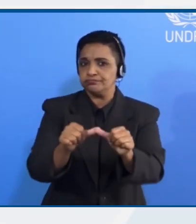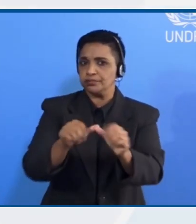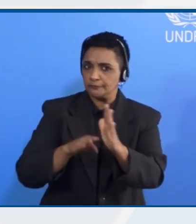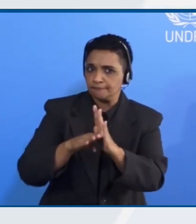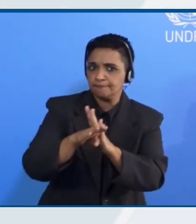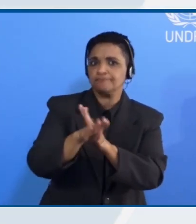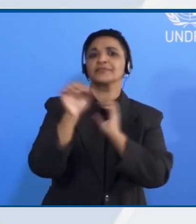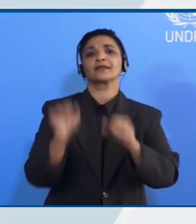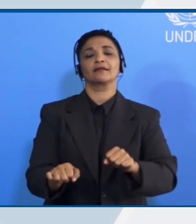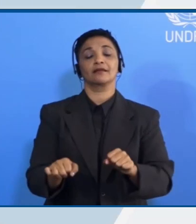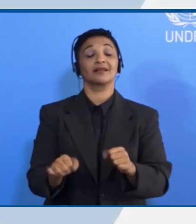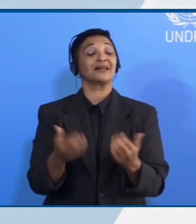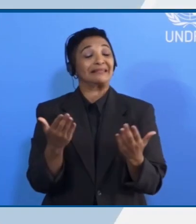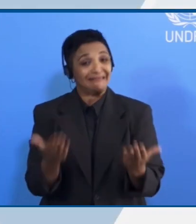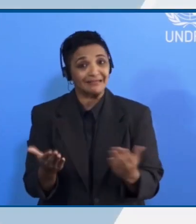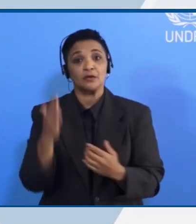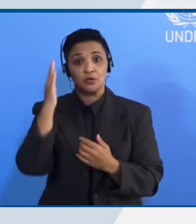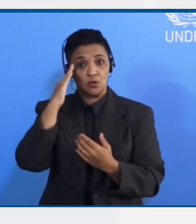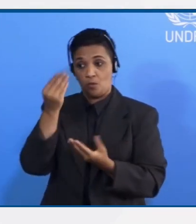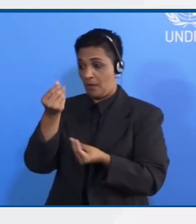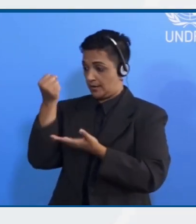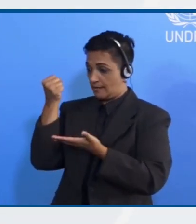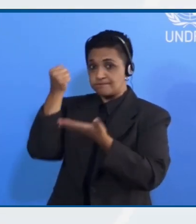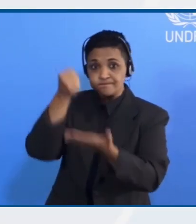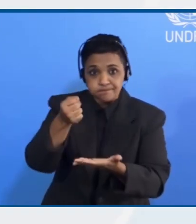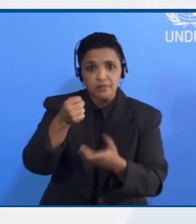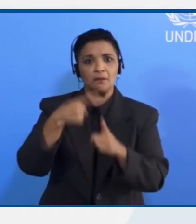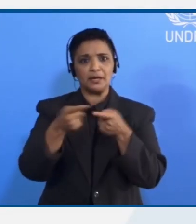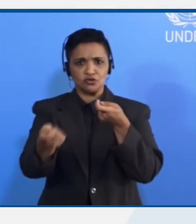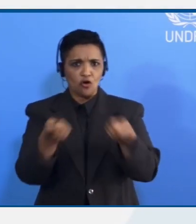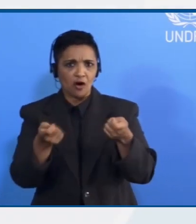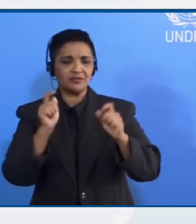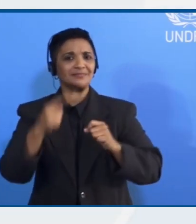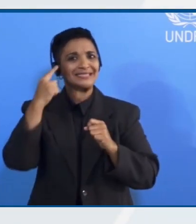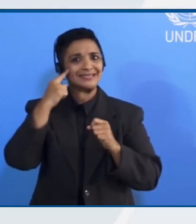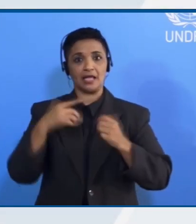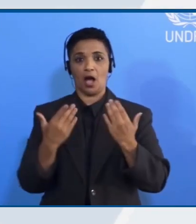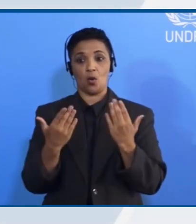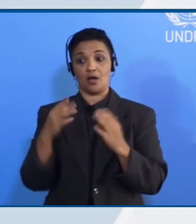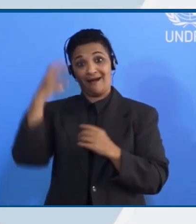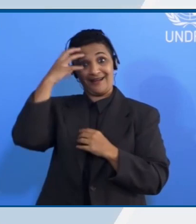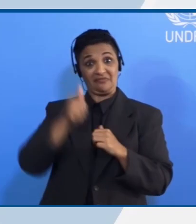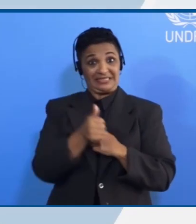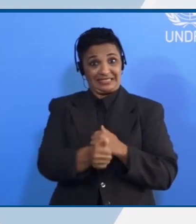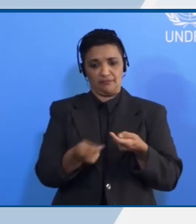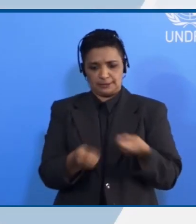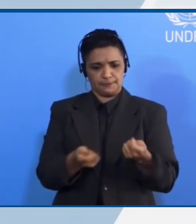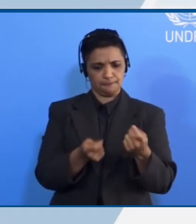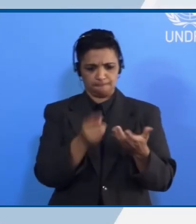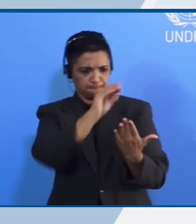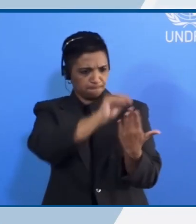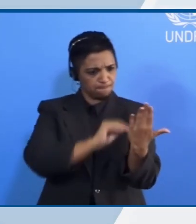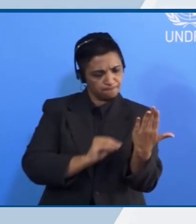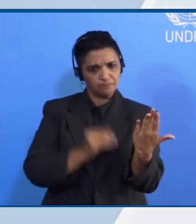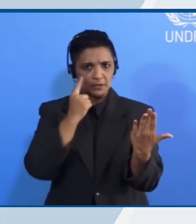at the same time, we know that some of these investments will require governments to intervene on their own balance sheets to be able to provide